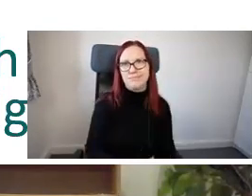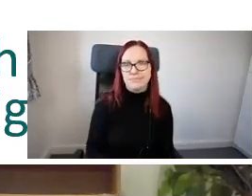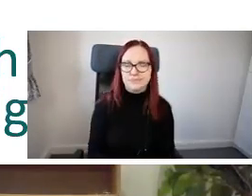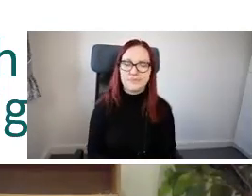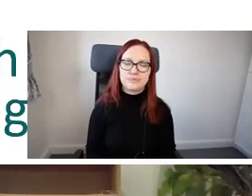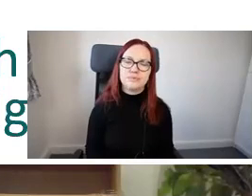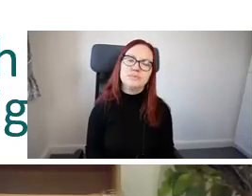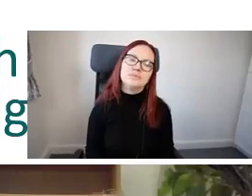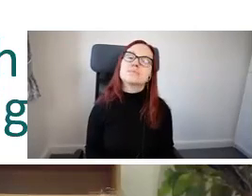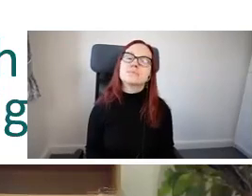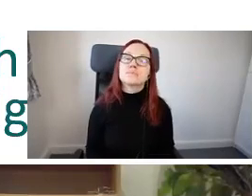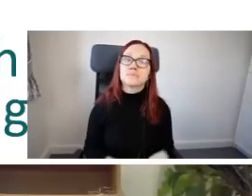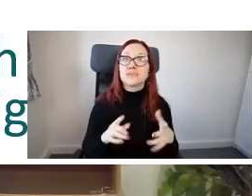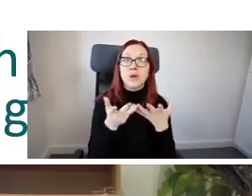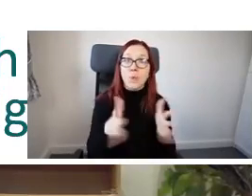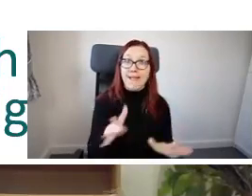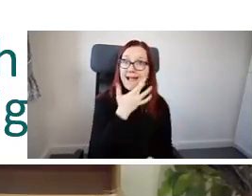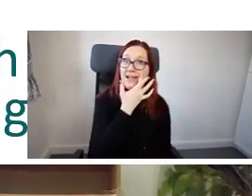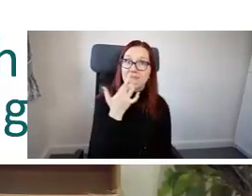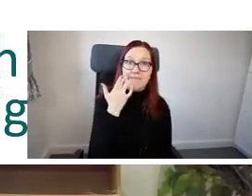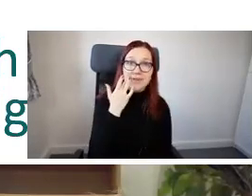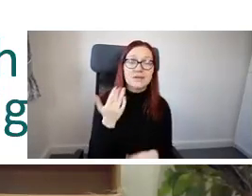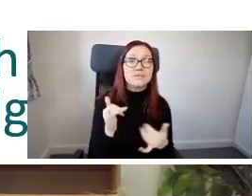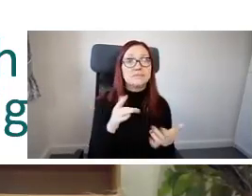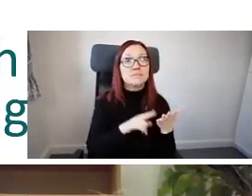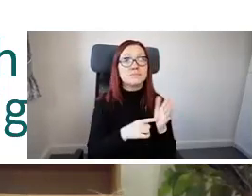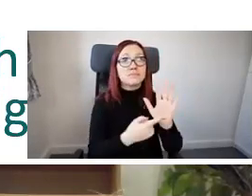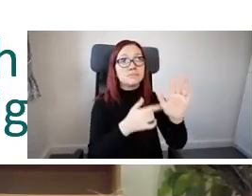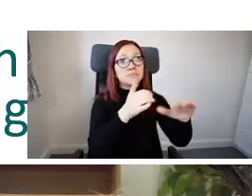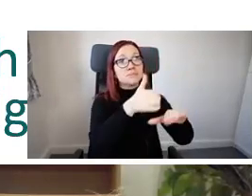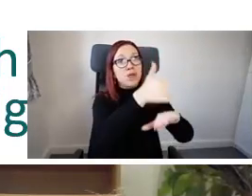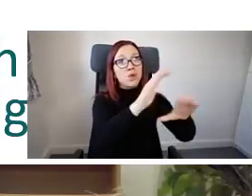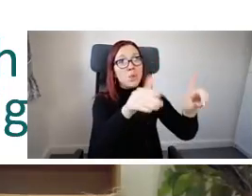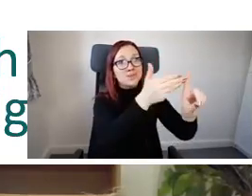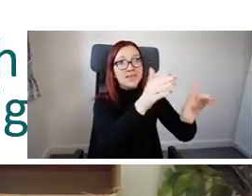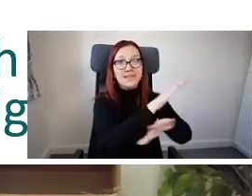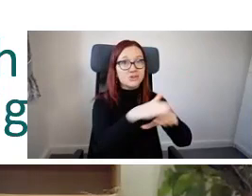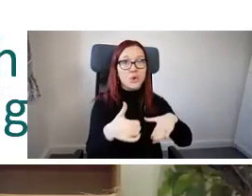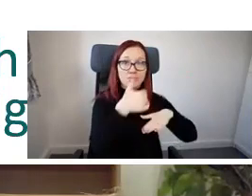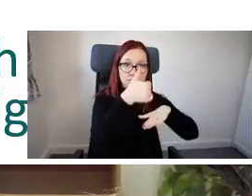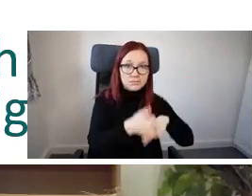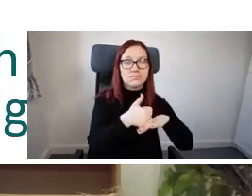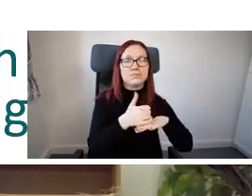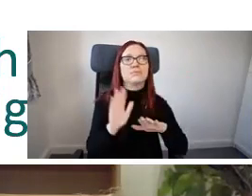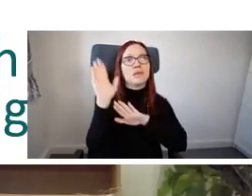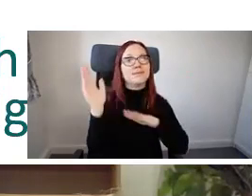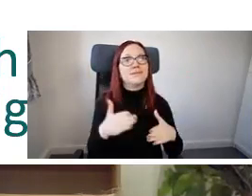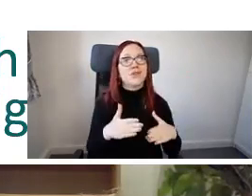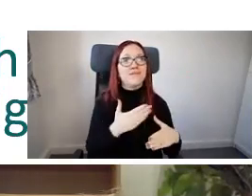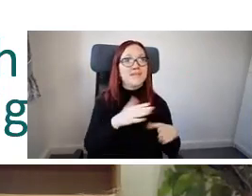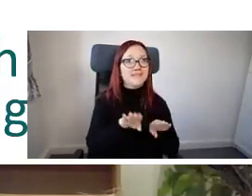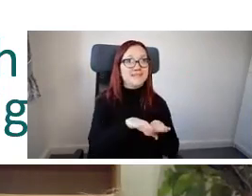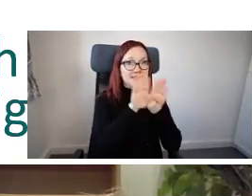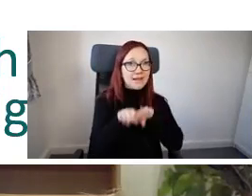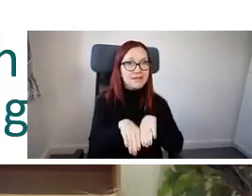And so a lack of evidence may suggest that goal setting is not embedded in service standards or practice in most contexts around